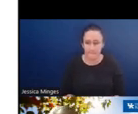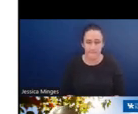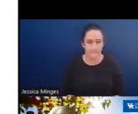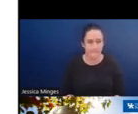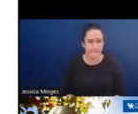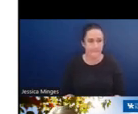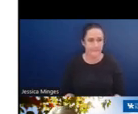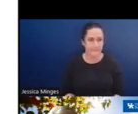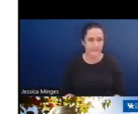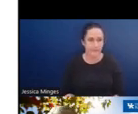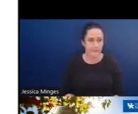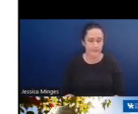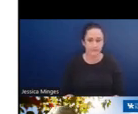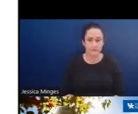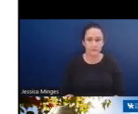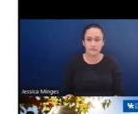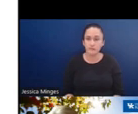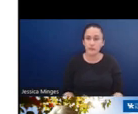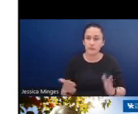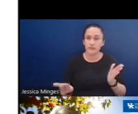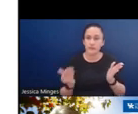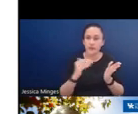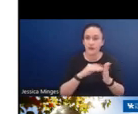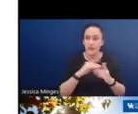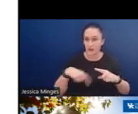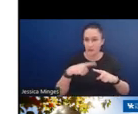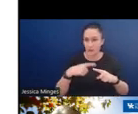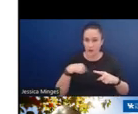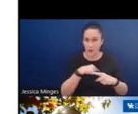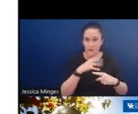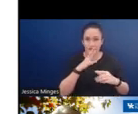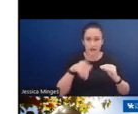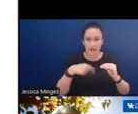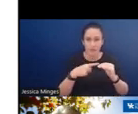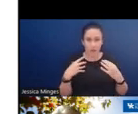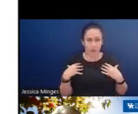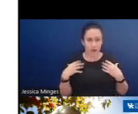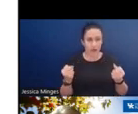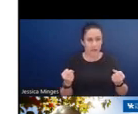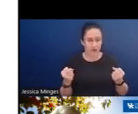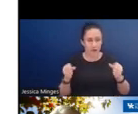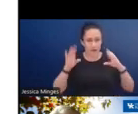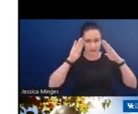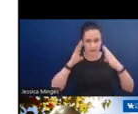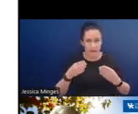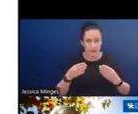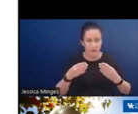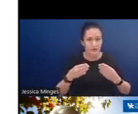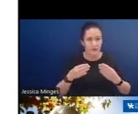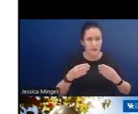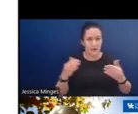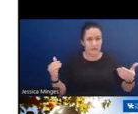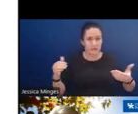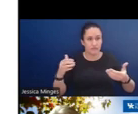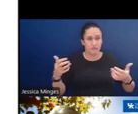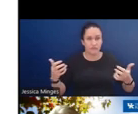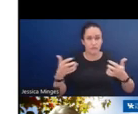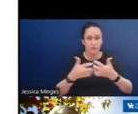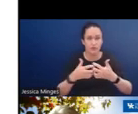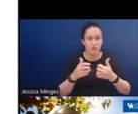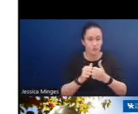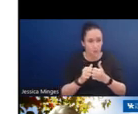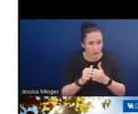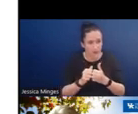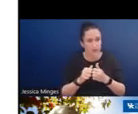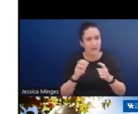And so, again, when we talk about recovery and center it, merging it with a harm reduction philosophy,